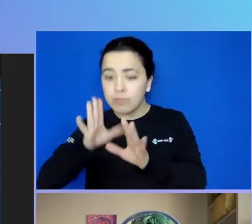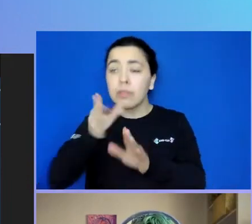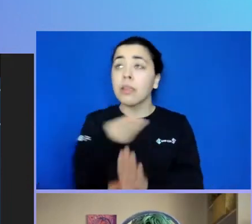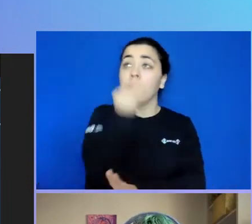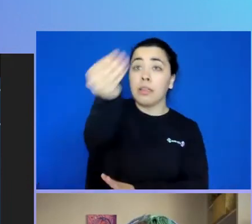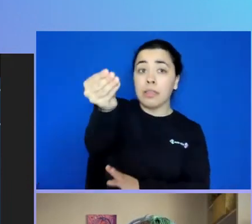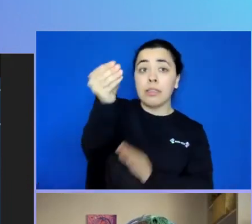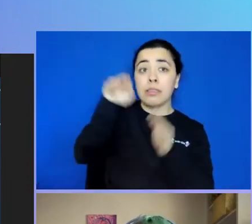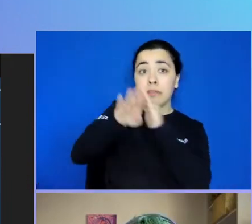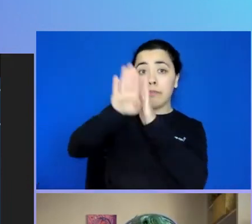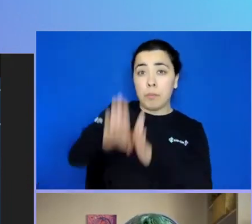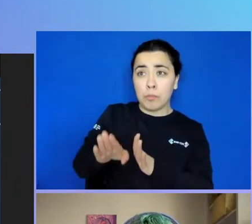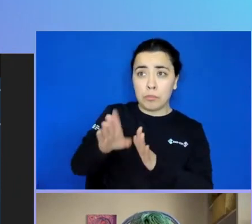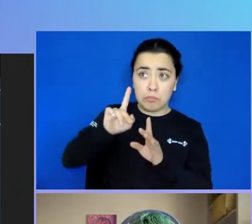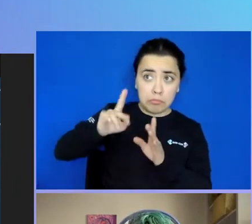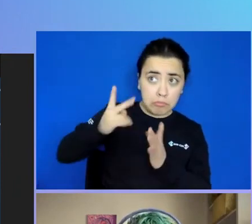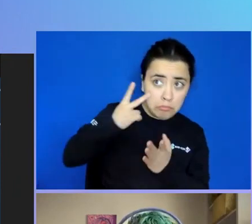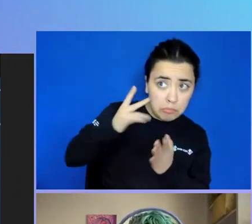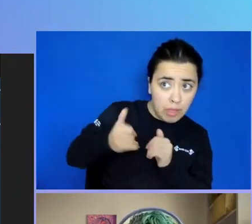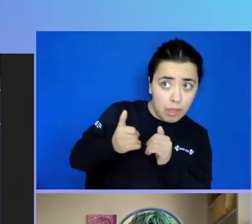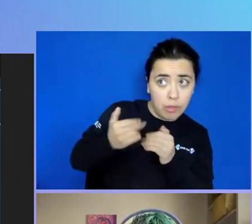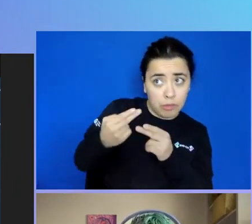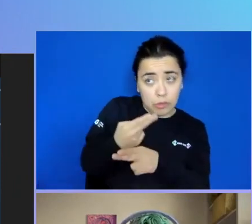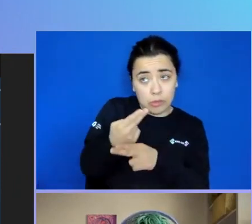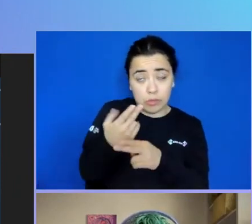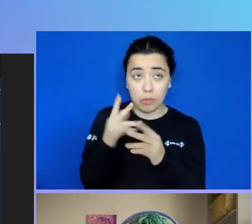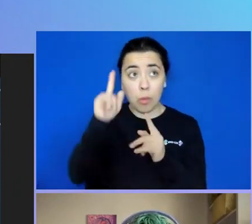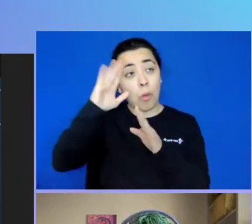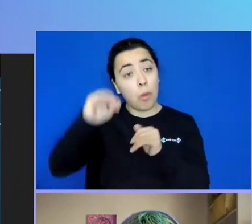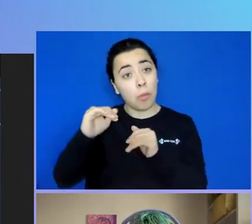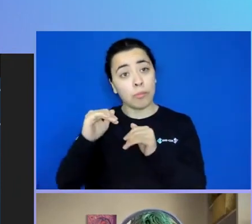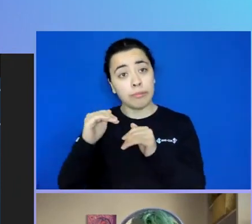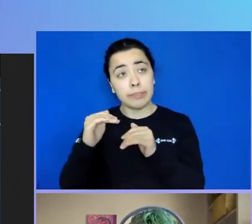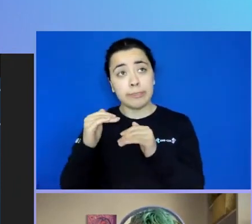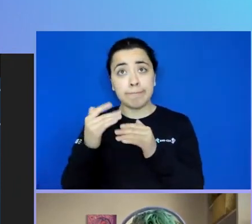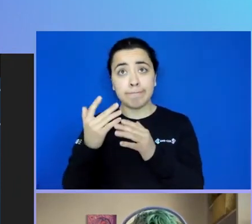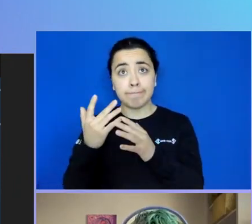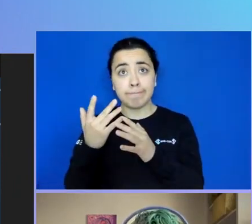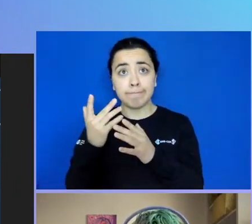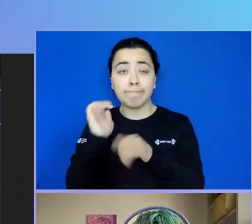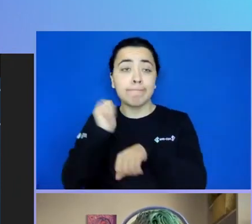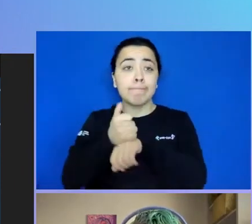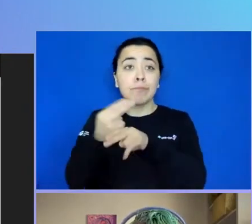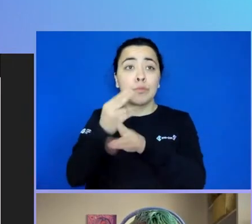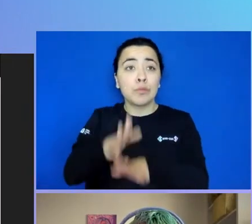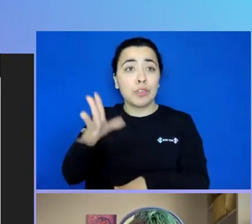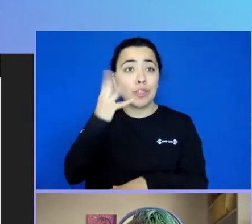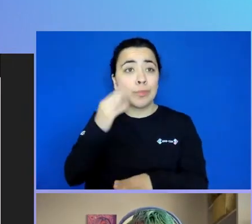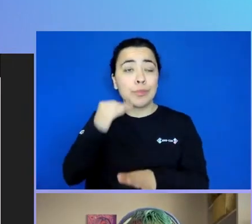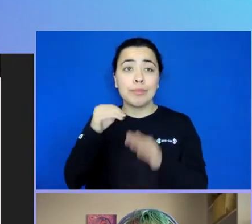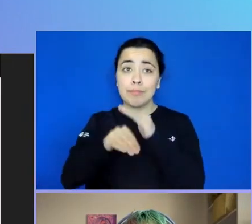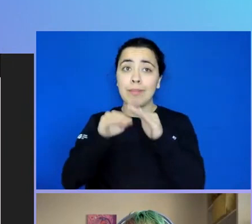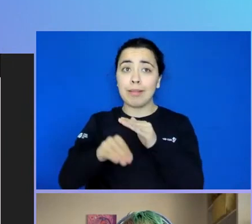and see how they use it to build hopefully accessible experiences for our users, right?